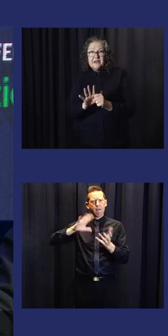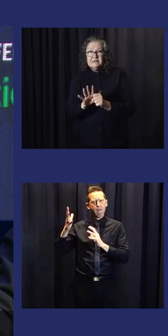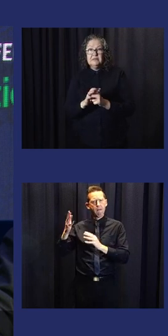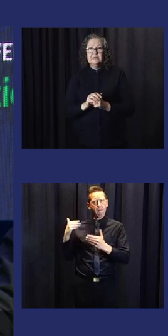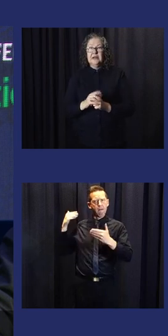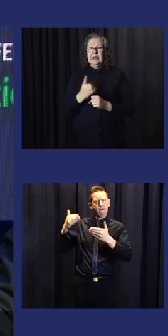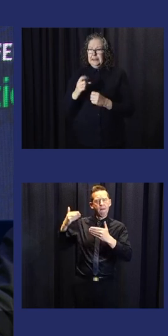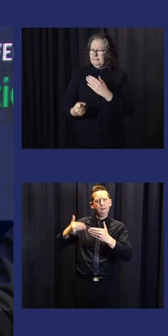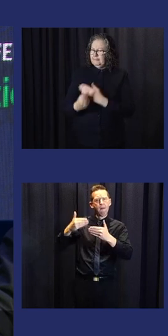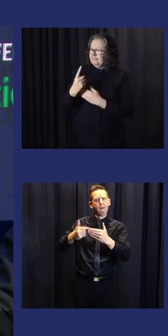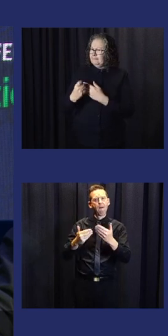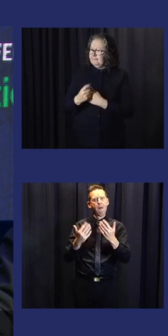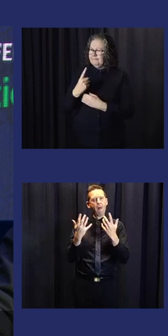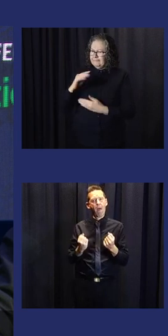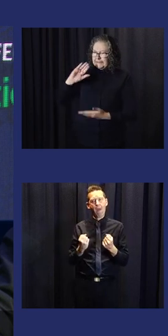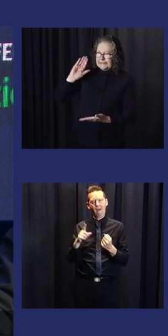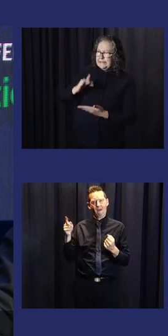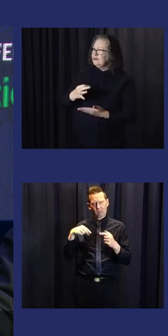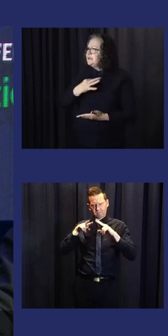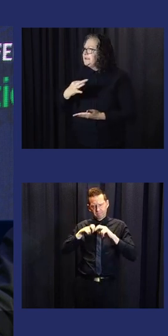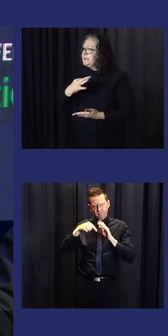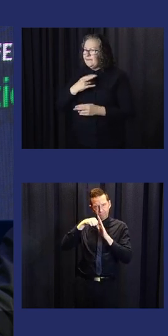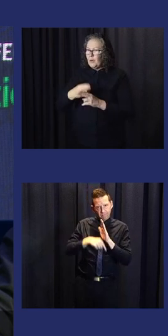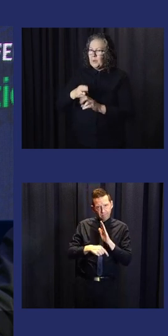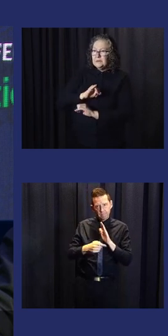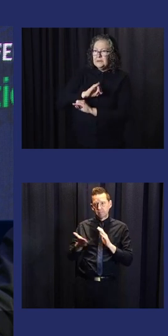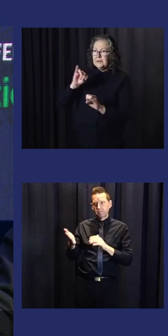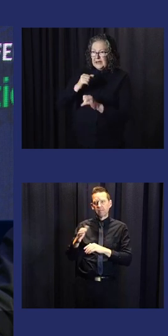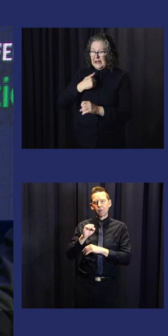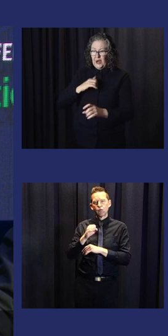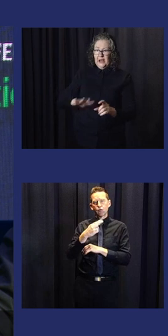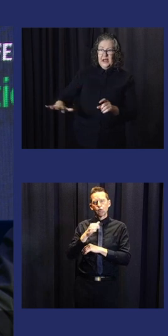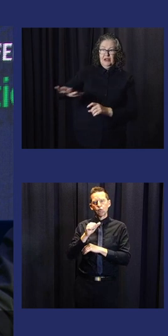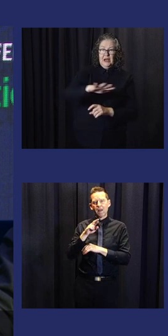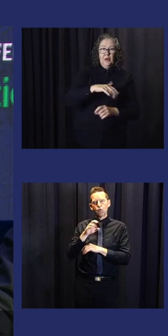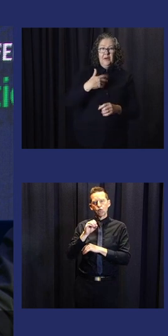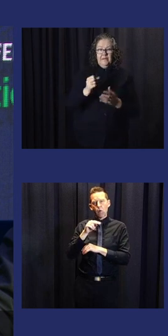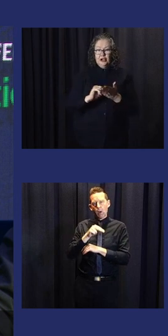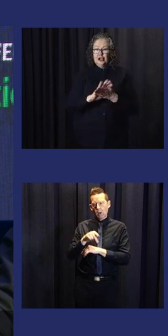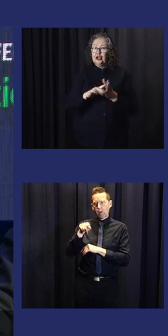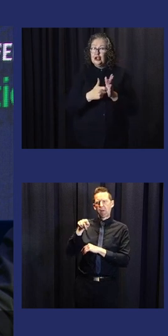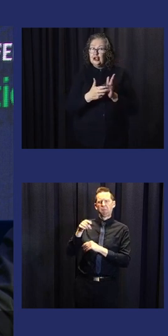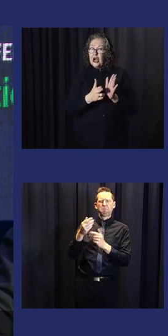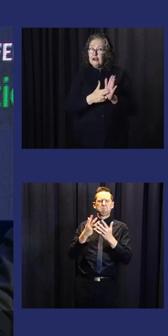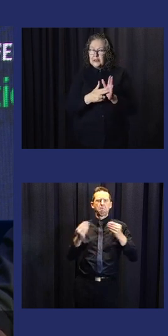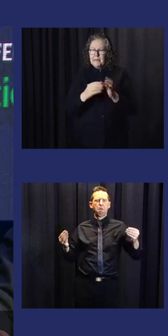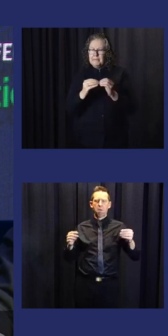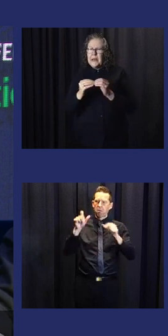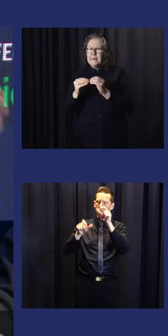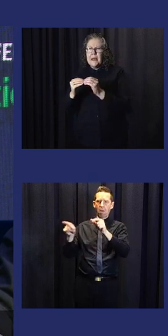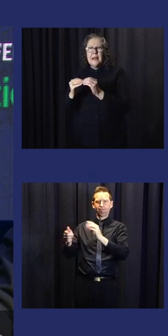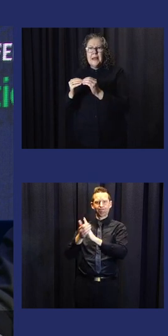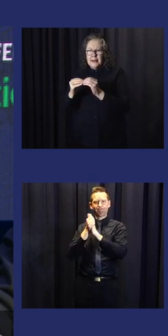disaster risk reduction sets of work in the region. We have Sharon Bhagwan Rolls and others and many,